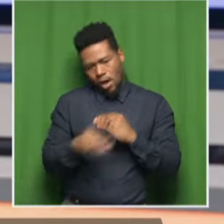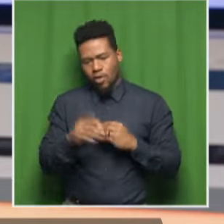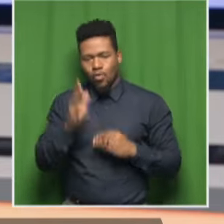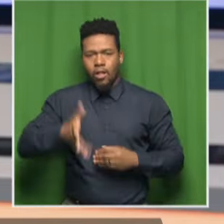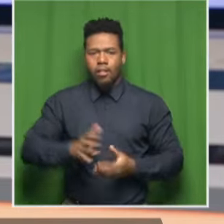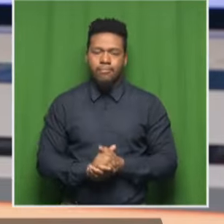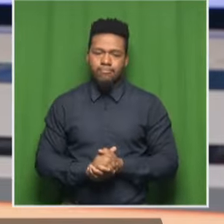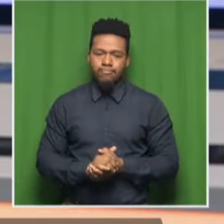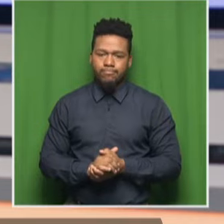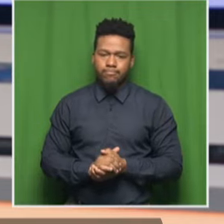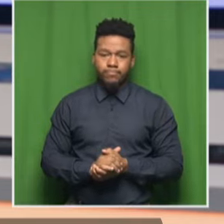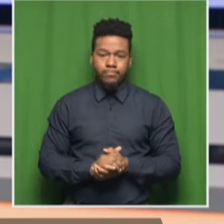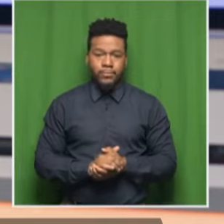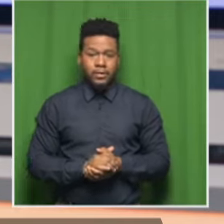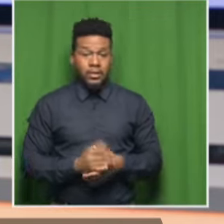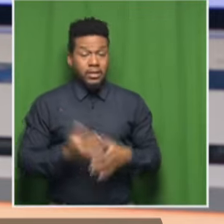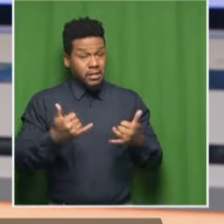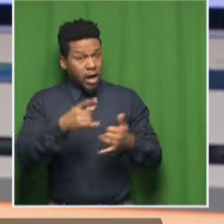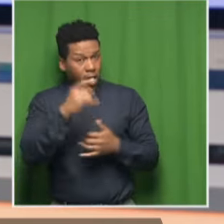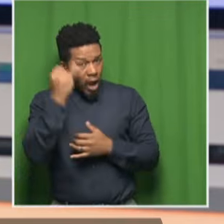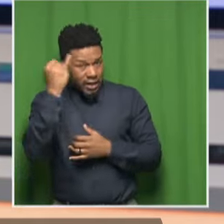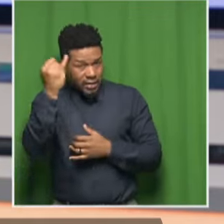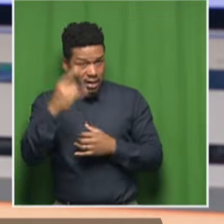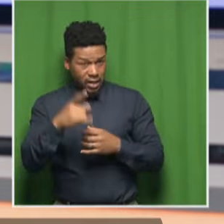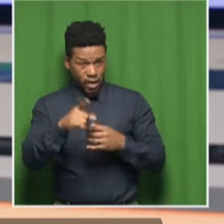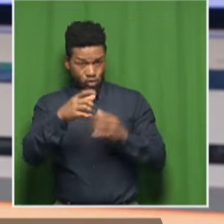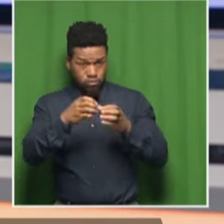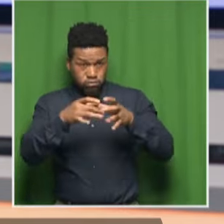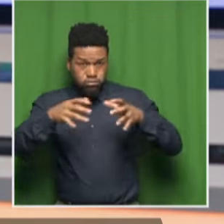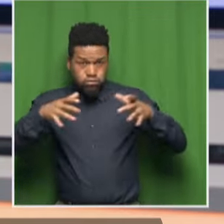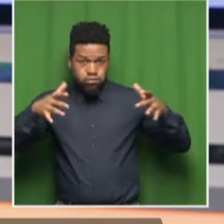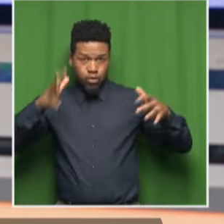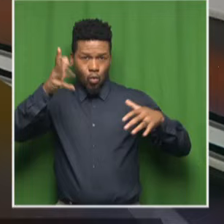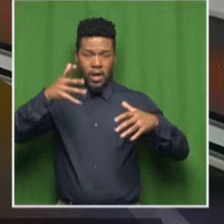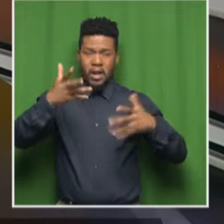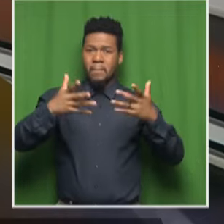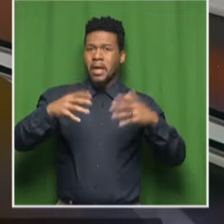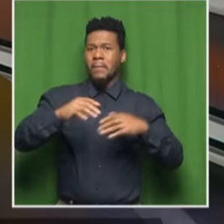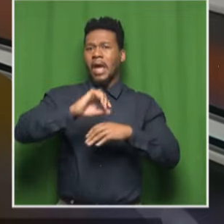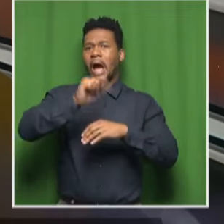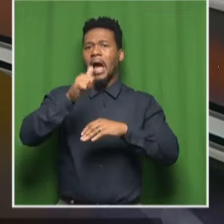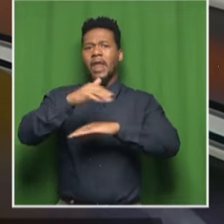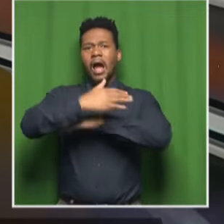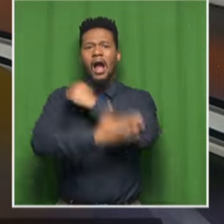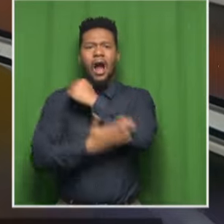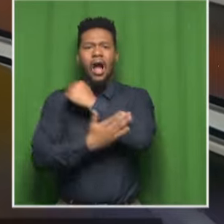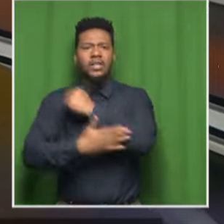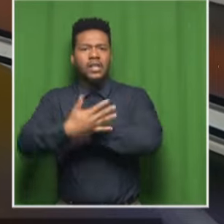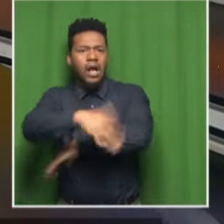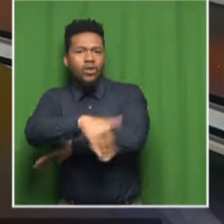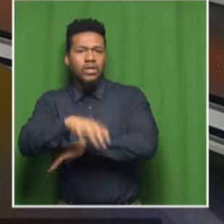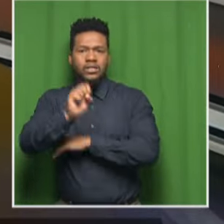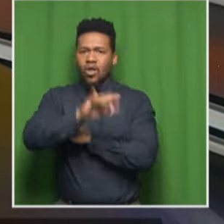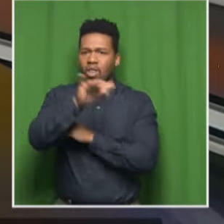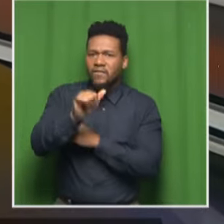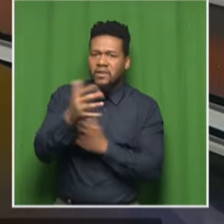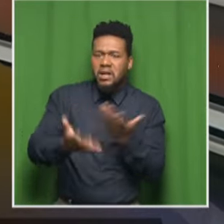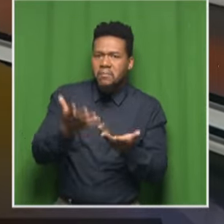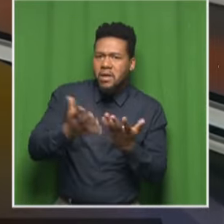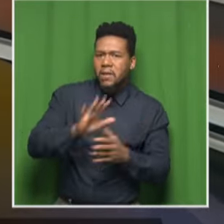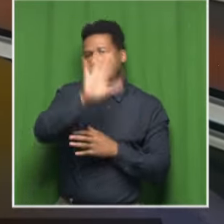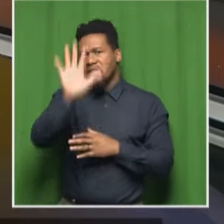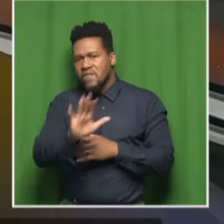and the concept. Are there plans to expand it well beyond our borders, into SADC, into the continent at large, the world? I mean, talk to us about that feature as